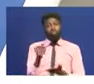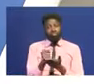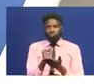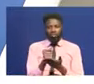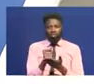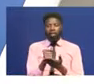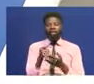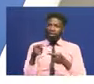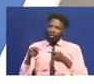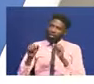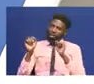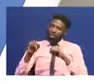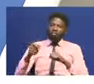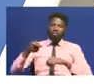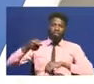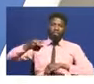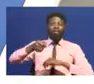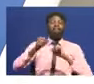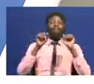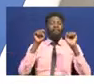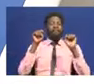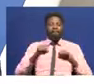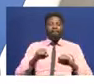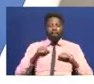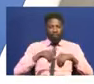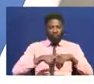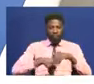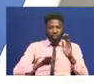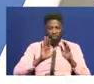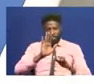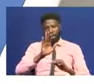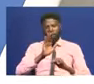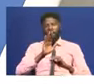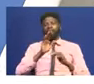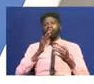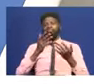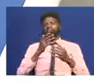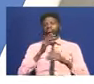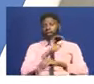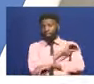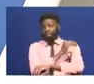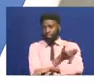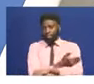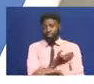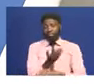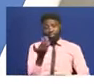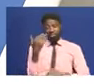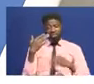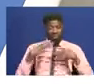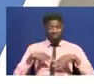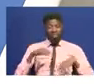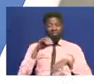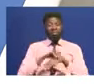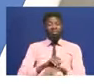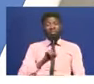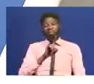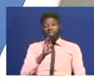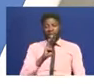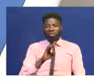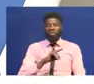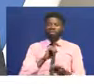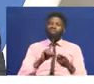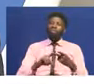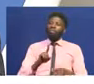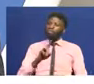contributing to the extent that they should. Because in the past, what we had was everybody was paying 500 shillings. Whether you earned a billion shillings a month, a million shillings a